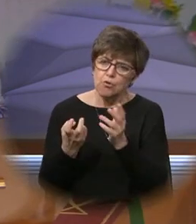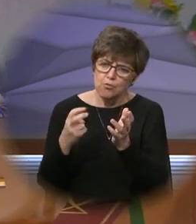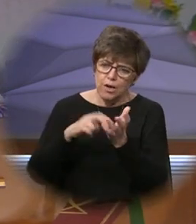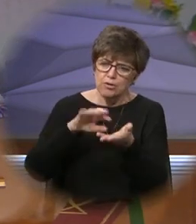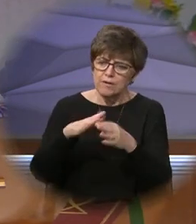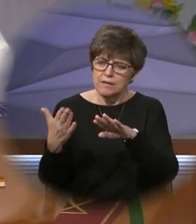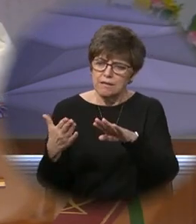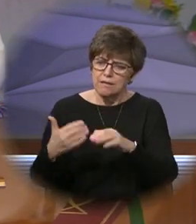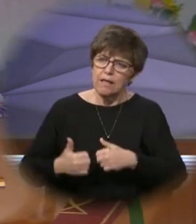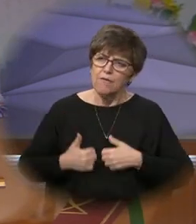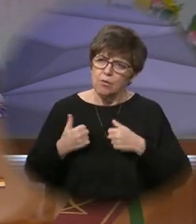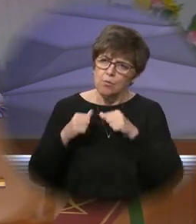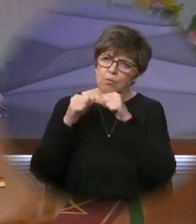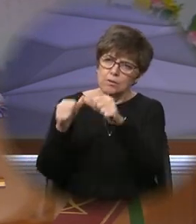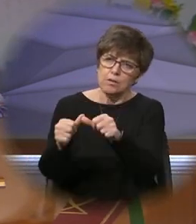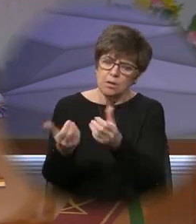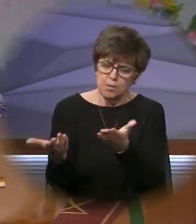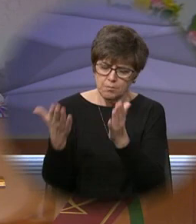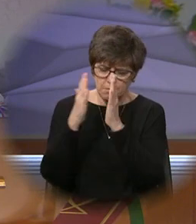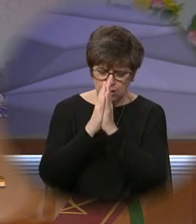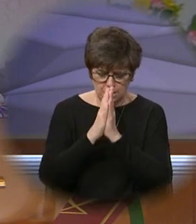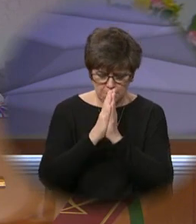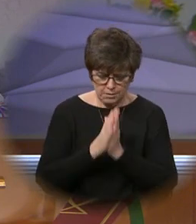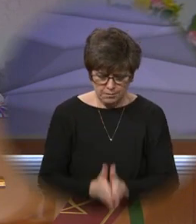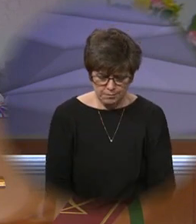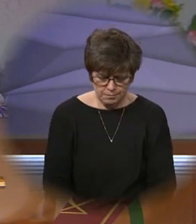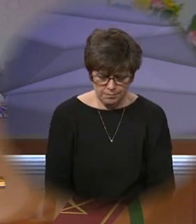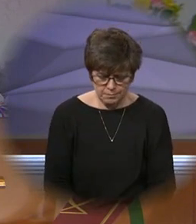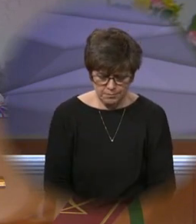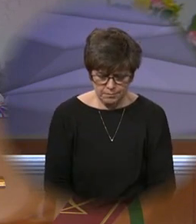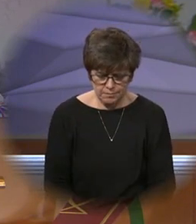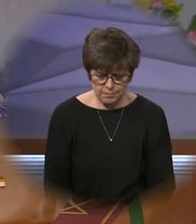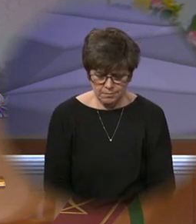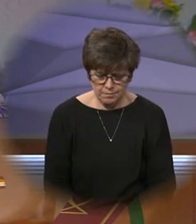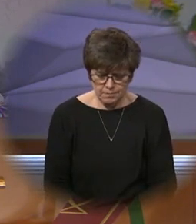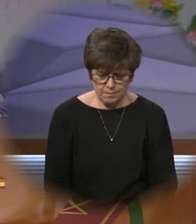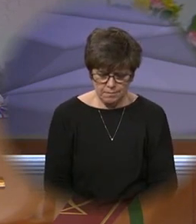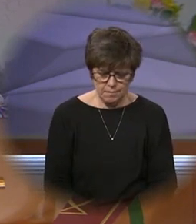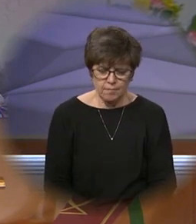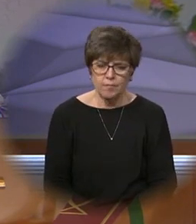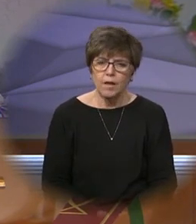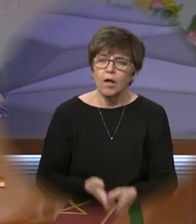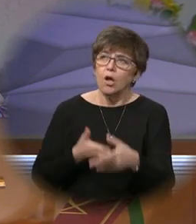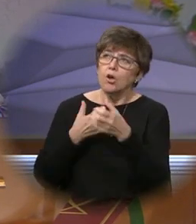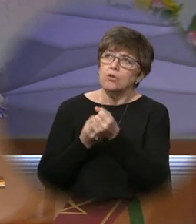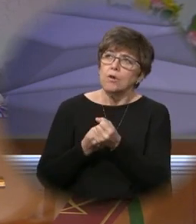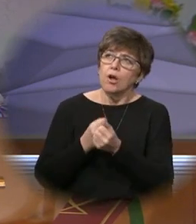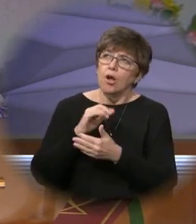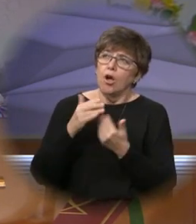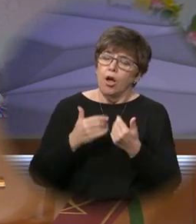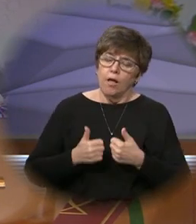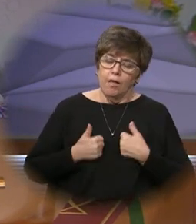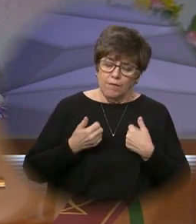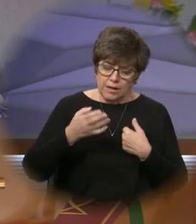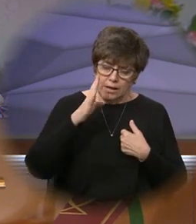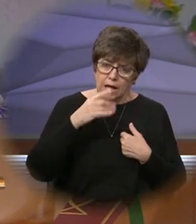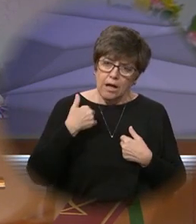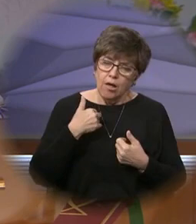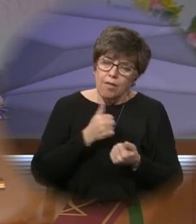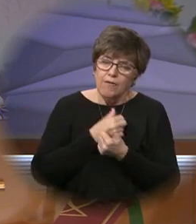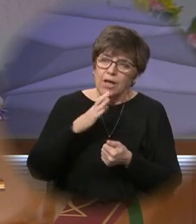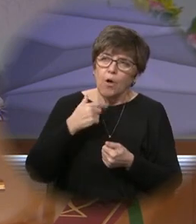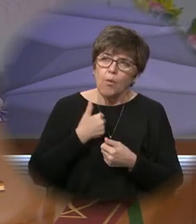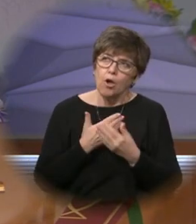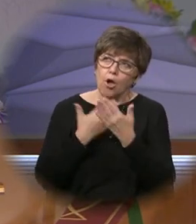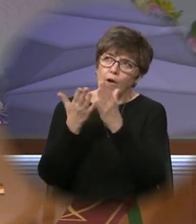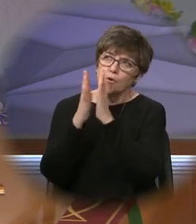resurrection of the dead and the life of the world to come. Amen. Trusting in our all-loving God, we now offer our prayers